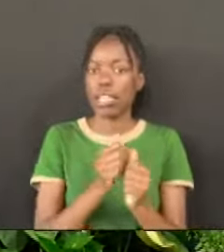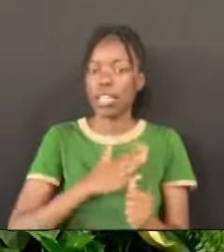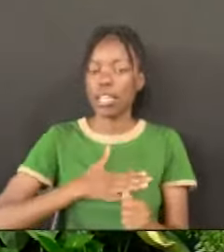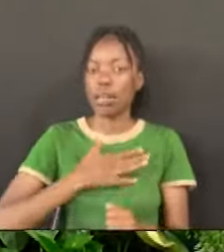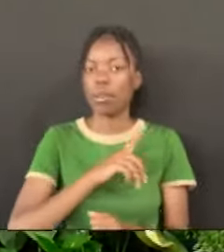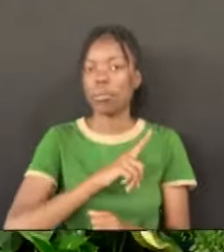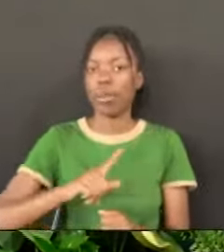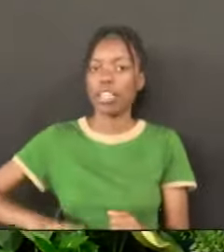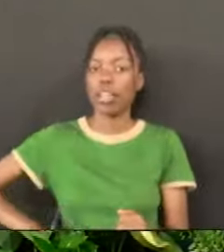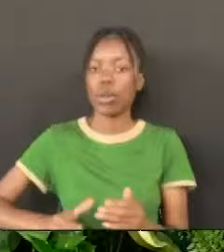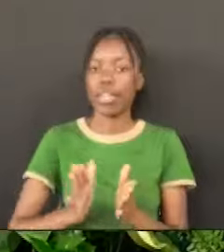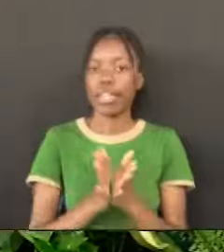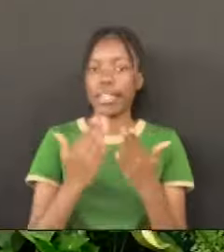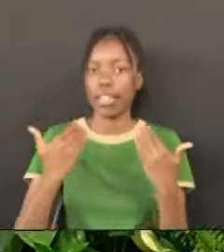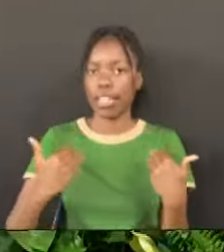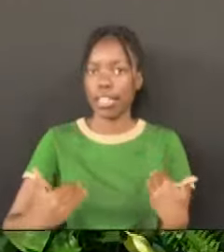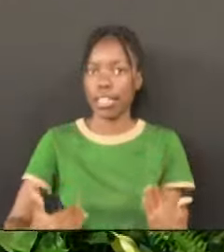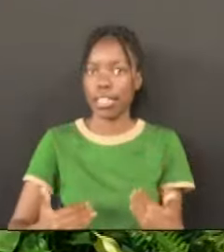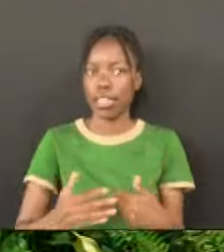I.